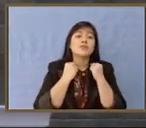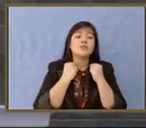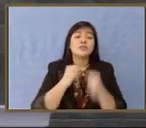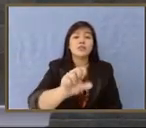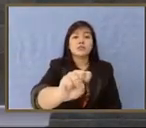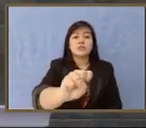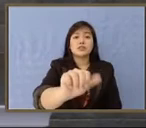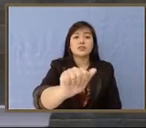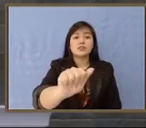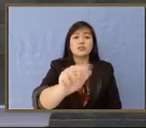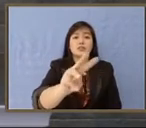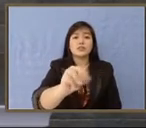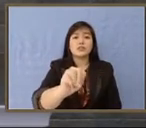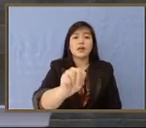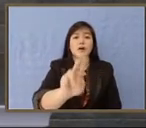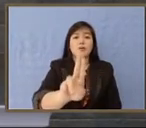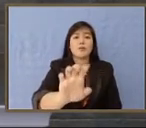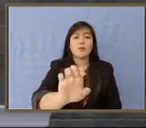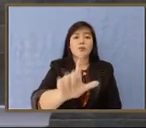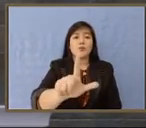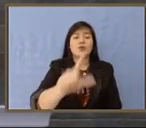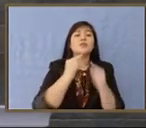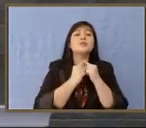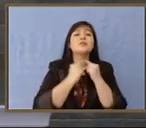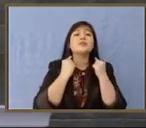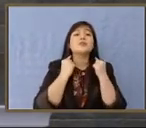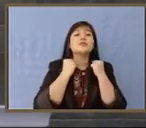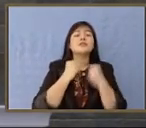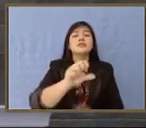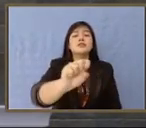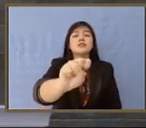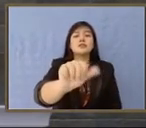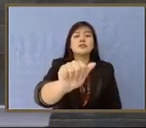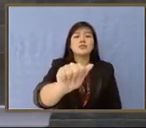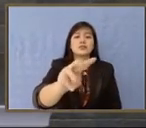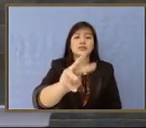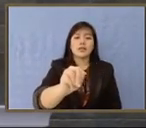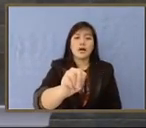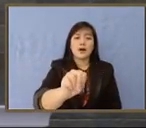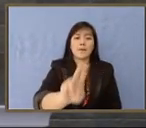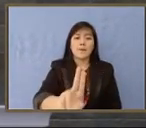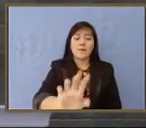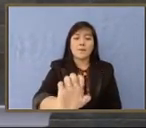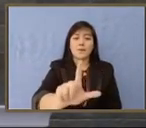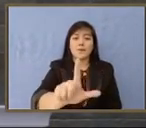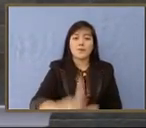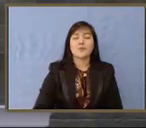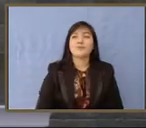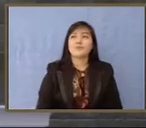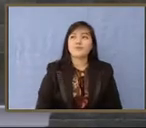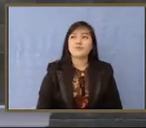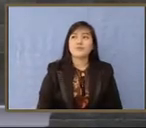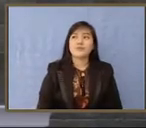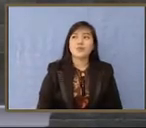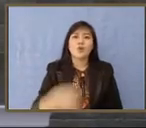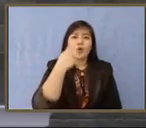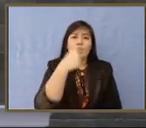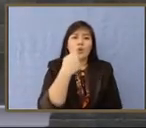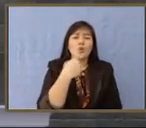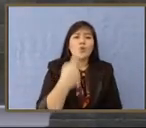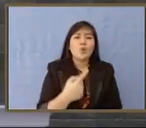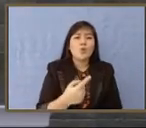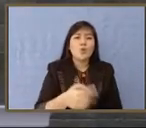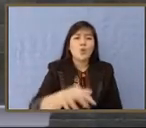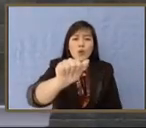po ang, according to the Bible scholars, yan po ang most likely, he is the most likely candidate to be the